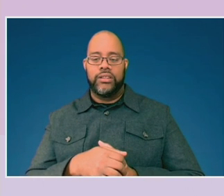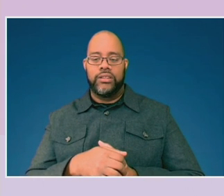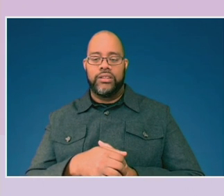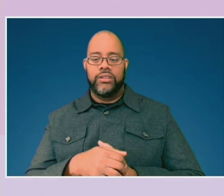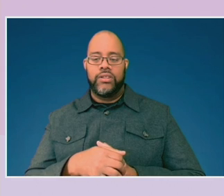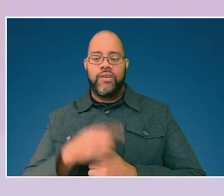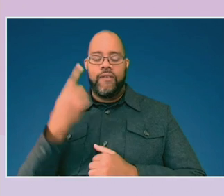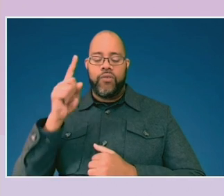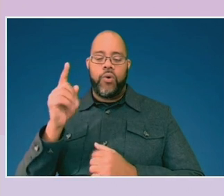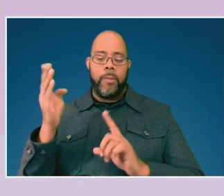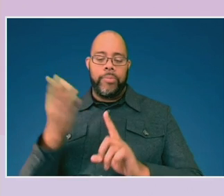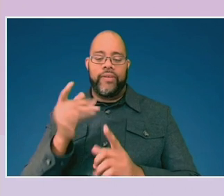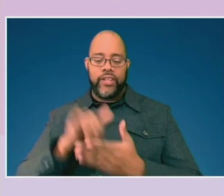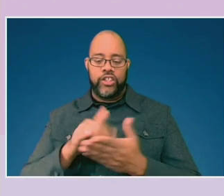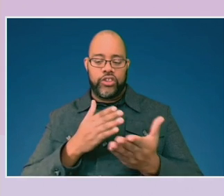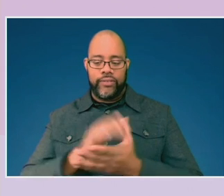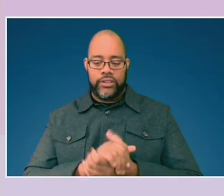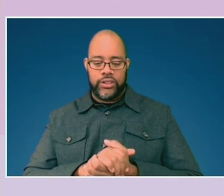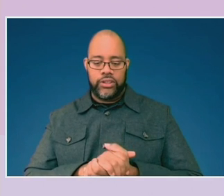for the billing of those services. So